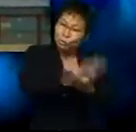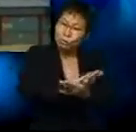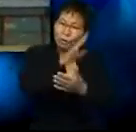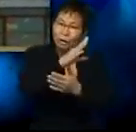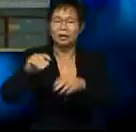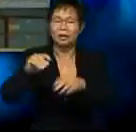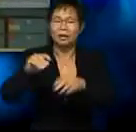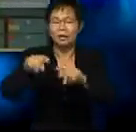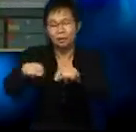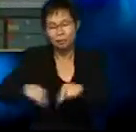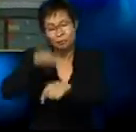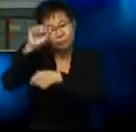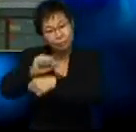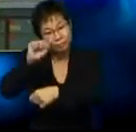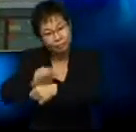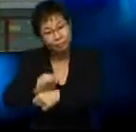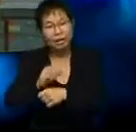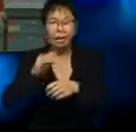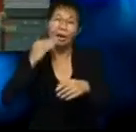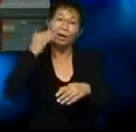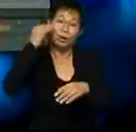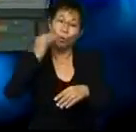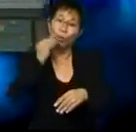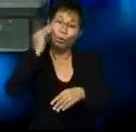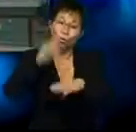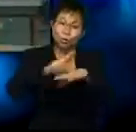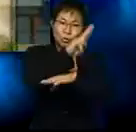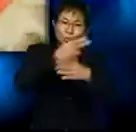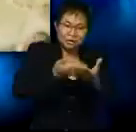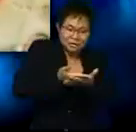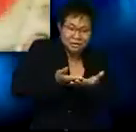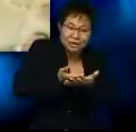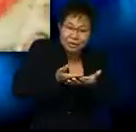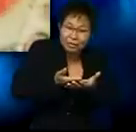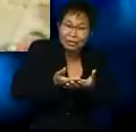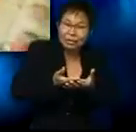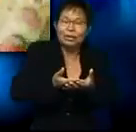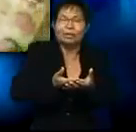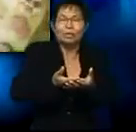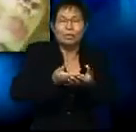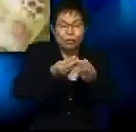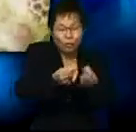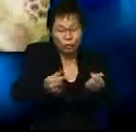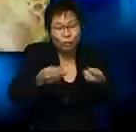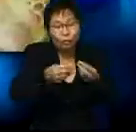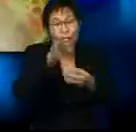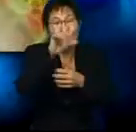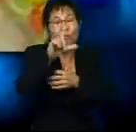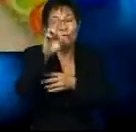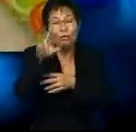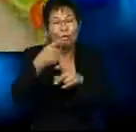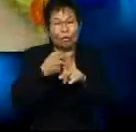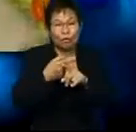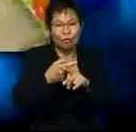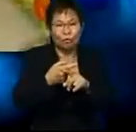and at their workplace. At home, we use a sieve to separate flour from dirt